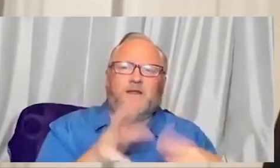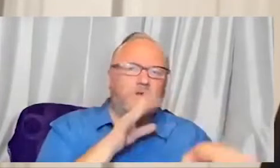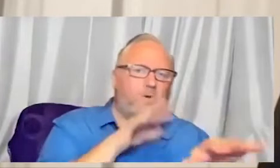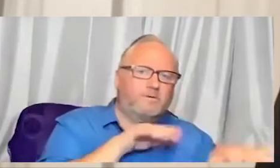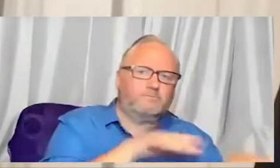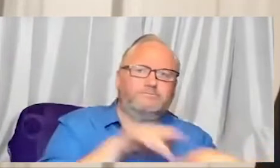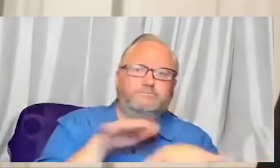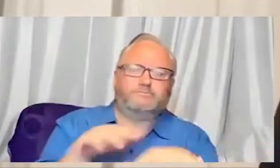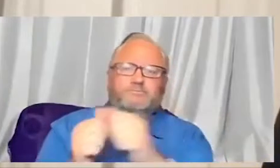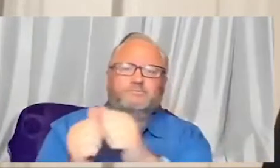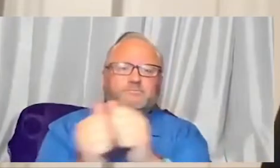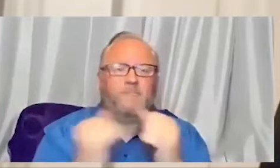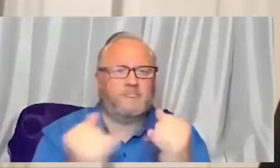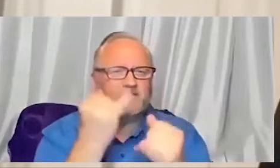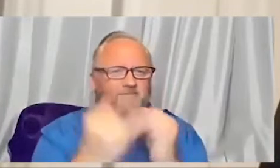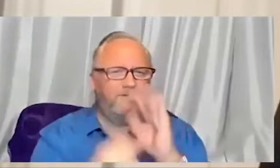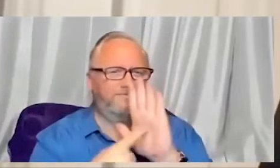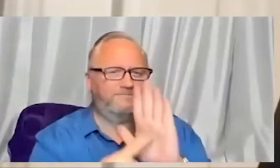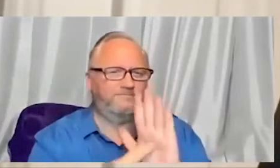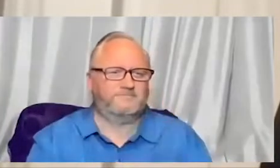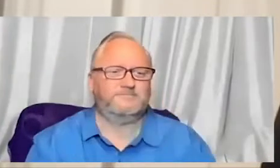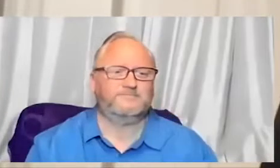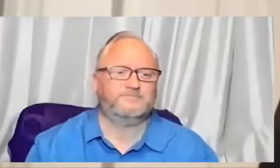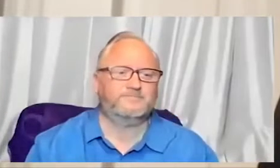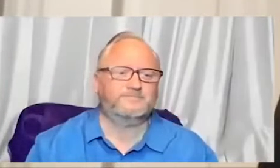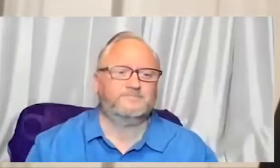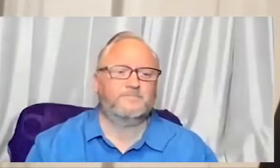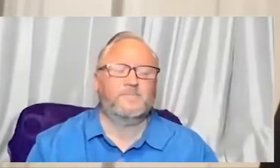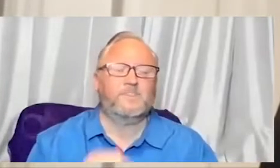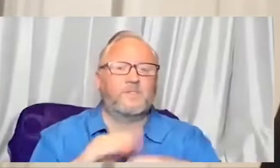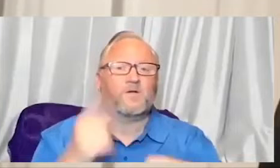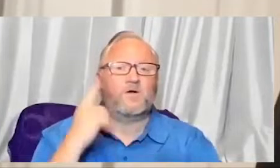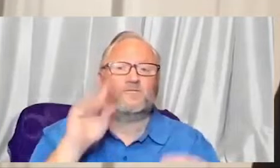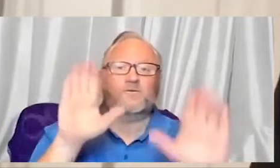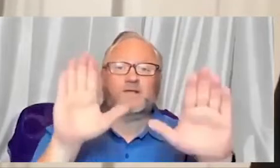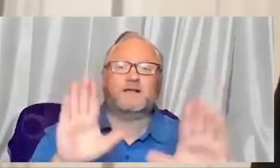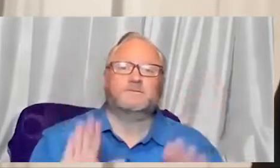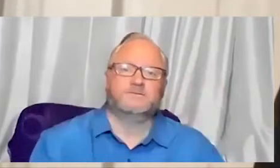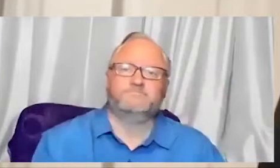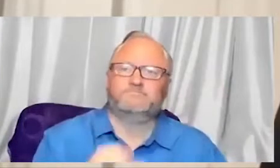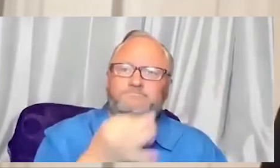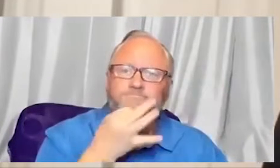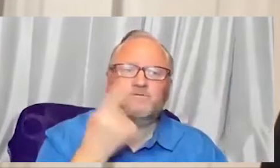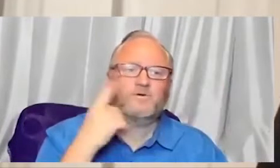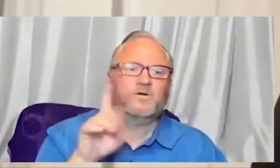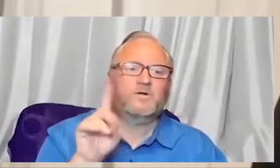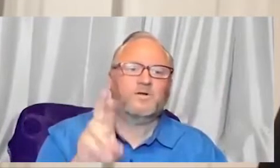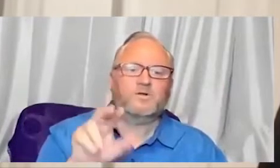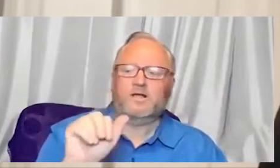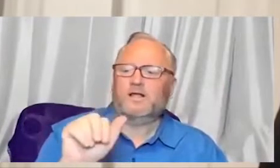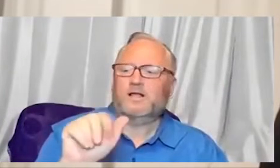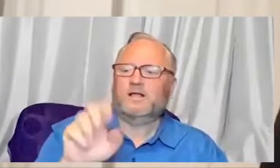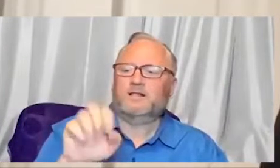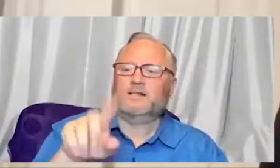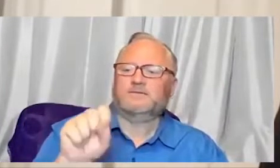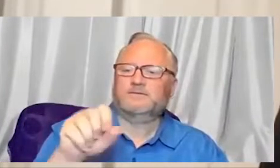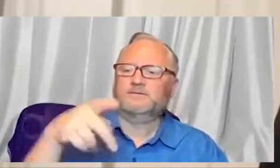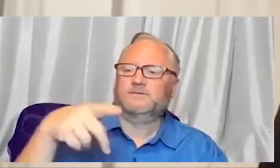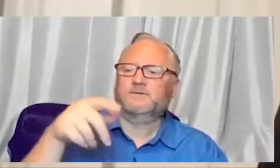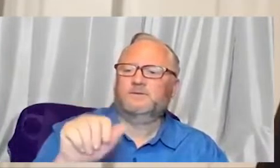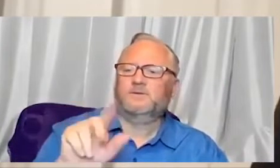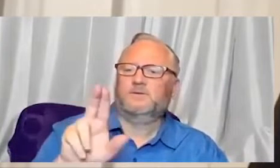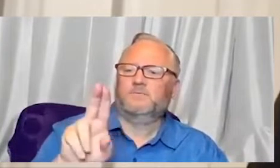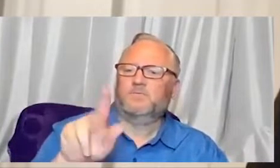For a final instance, I'll call forth the excellent acuity of Dr. Alexis Pauline Gums.